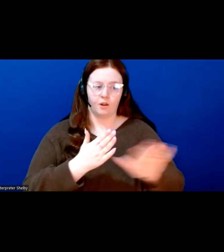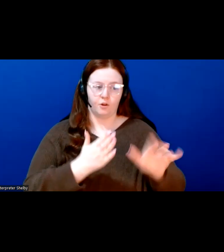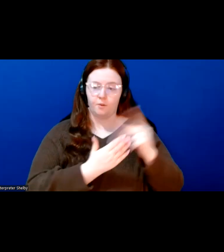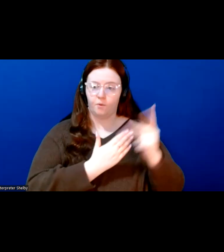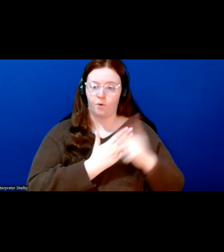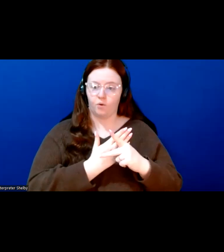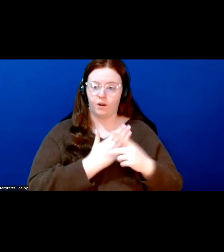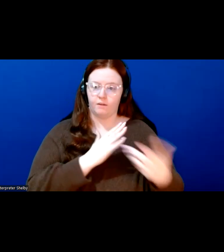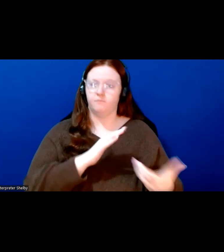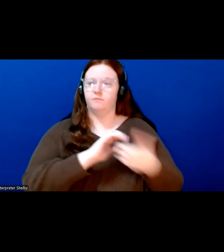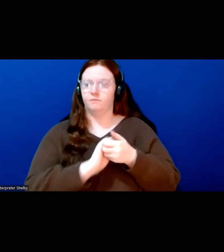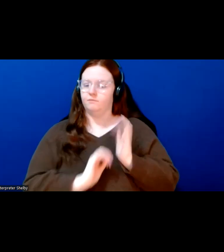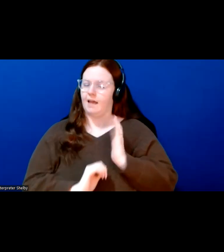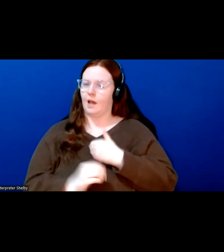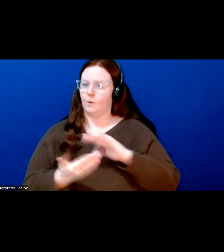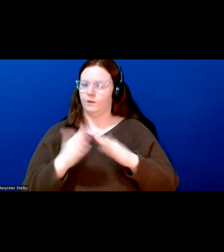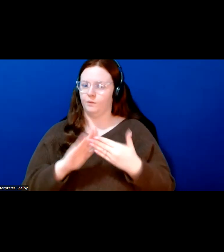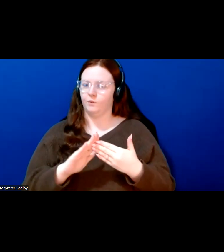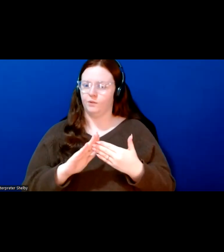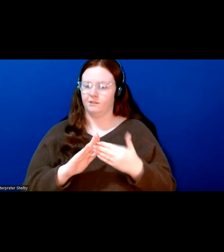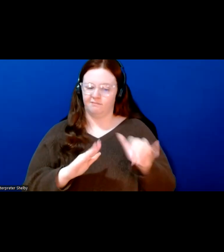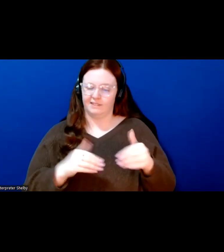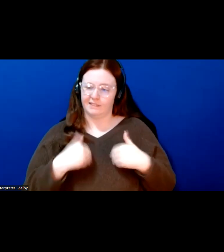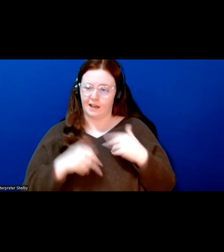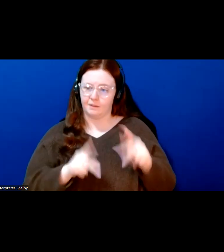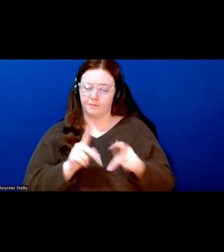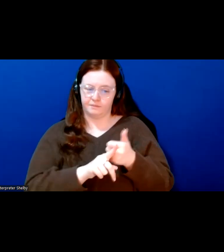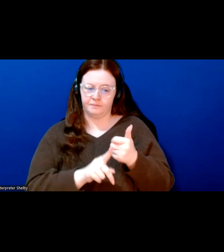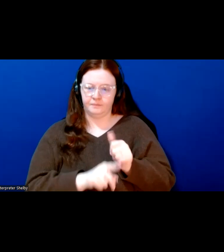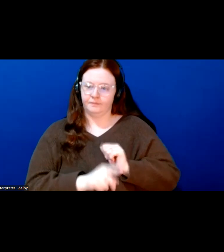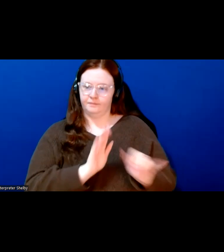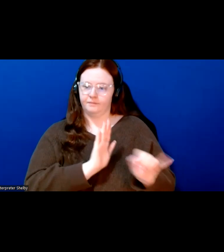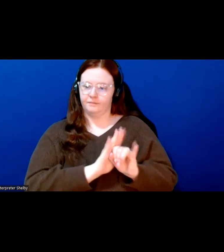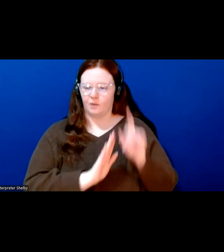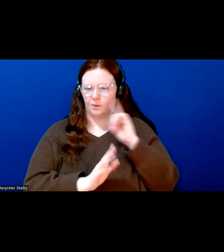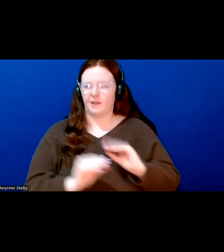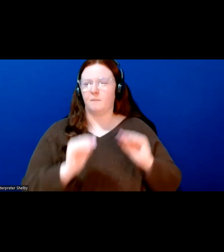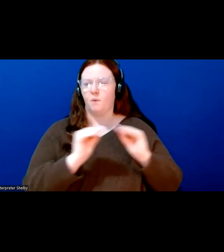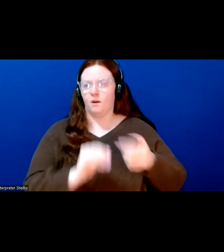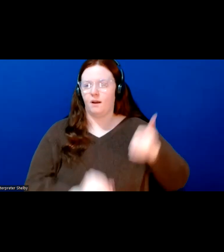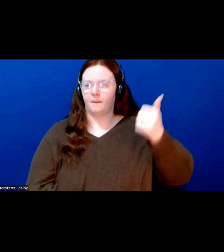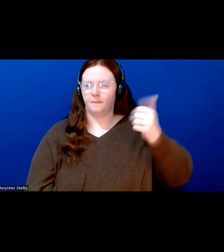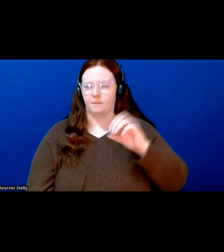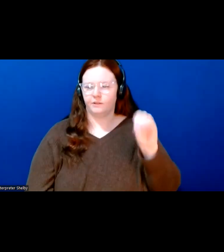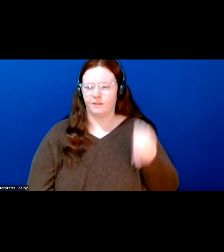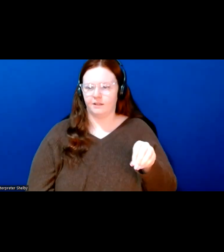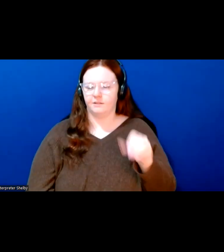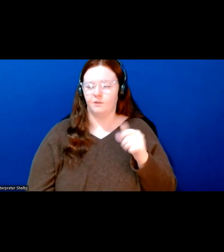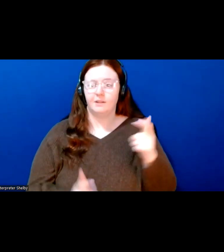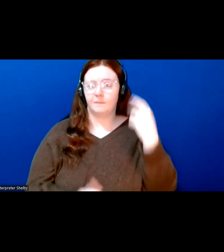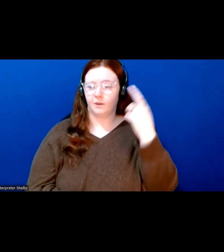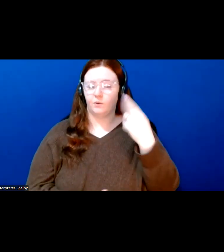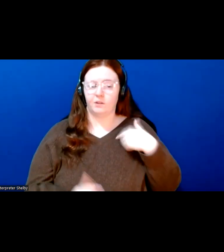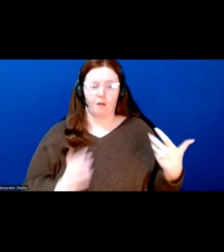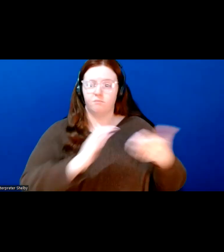part of our community. And those are just young people that self-identify. So we think it's likely higher. It's a big reason why the